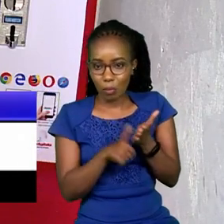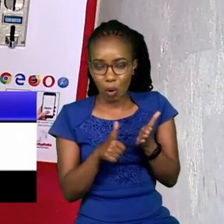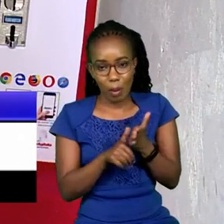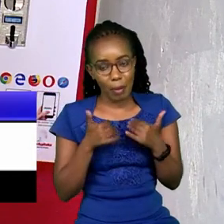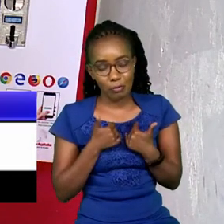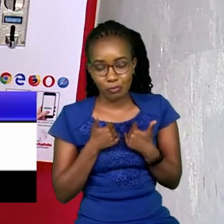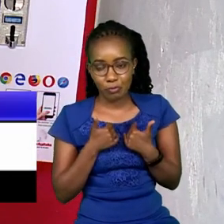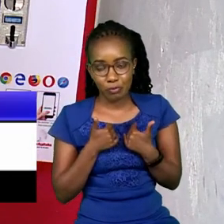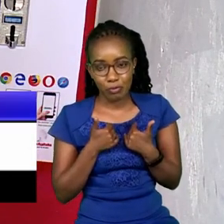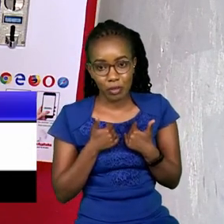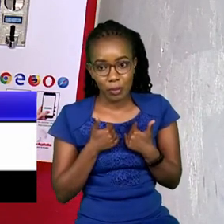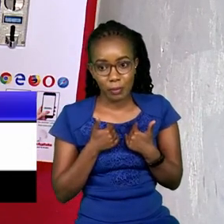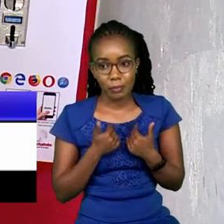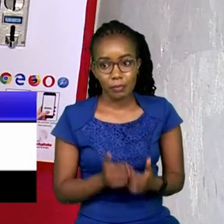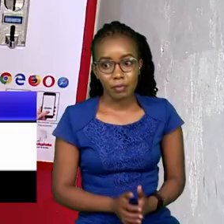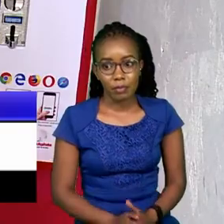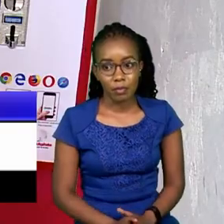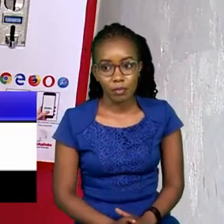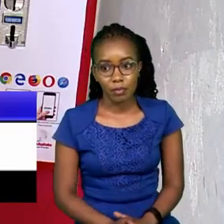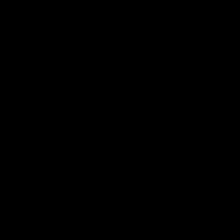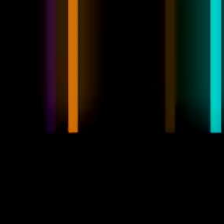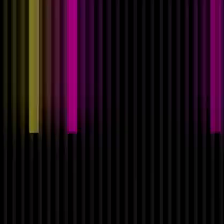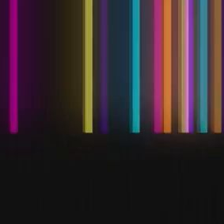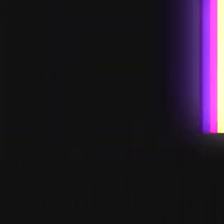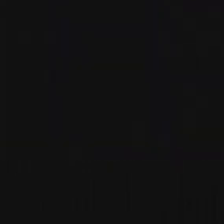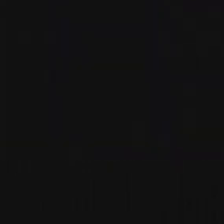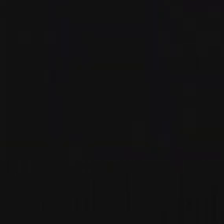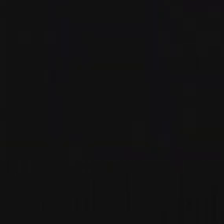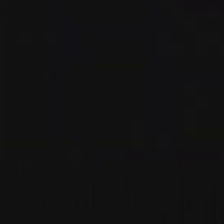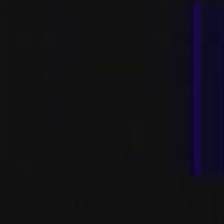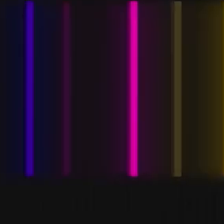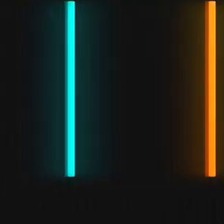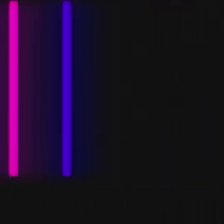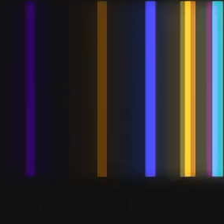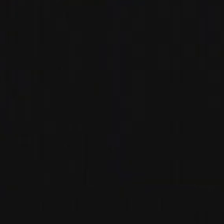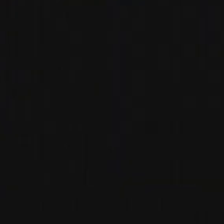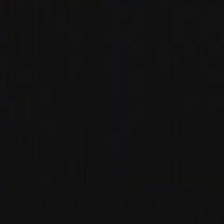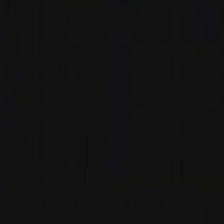Shilangetich, Switch TV, Nairobi.